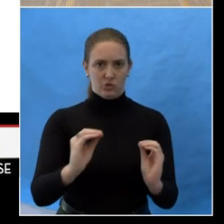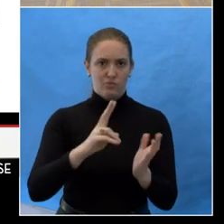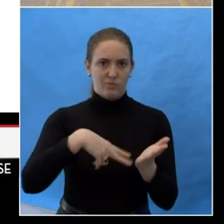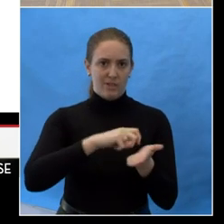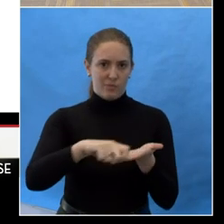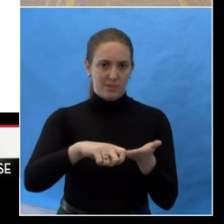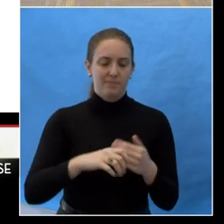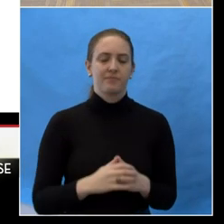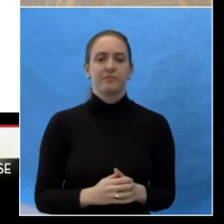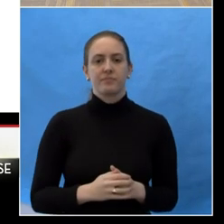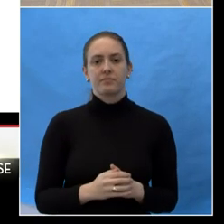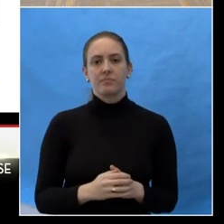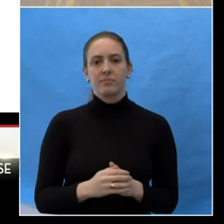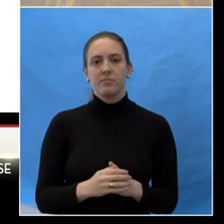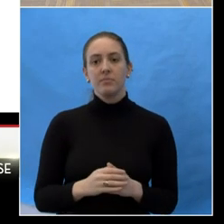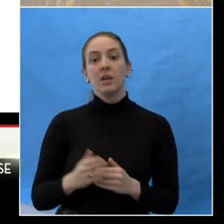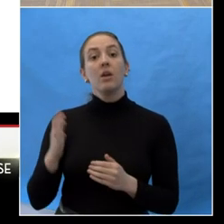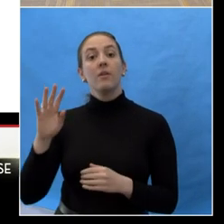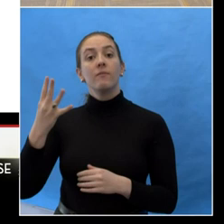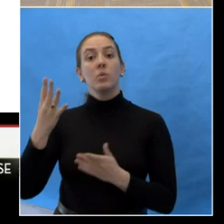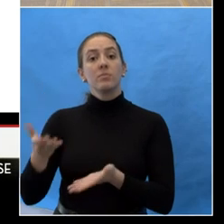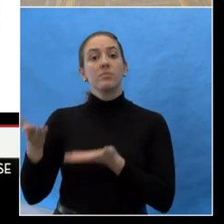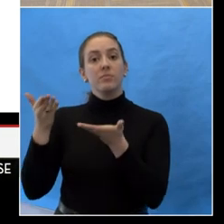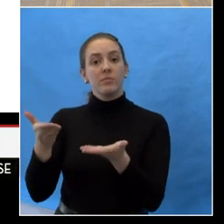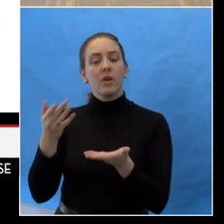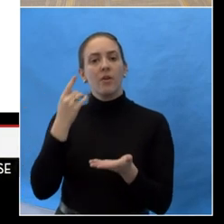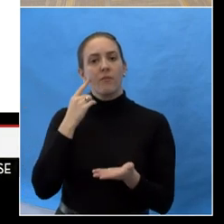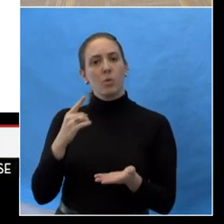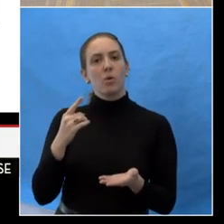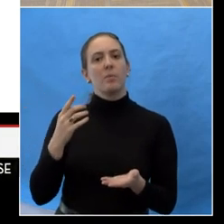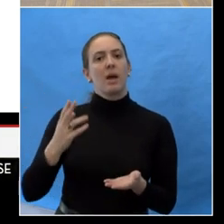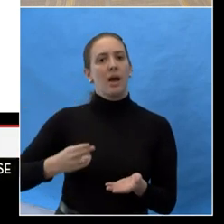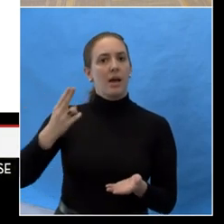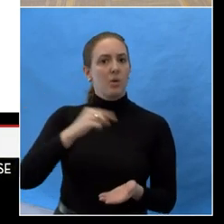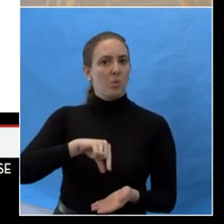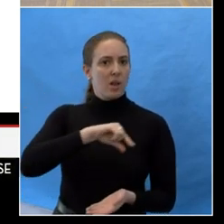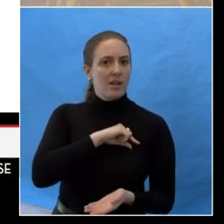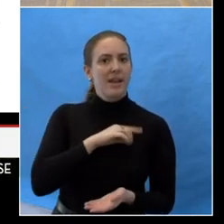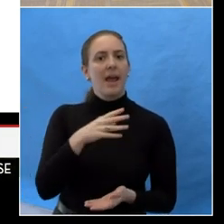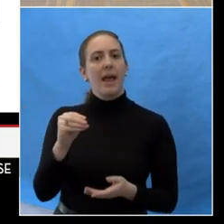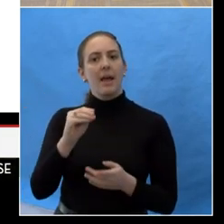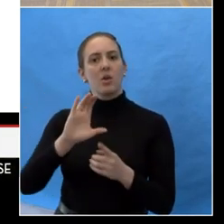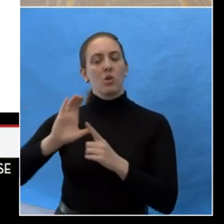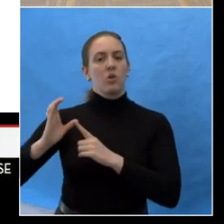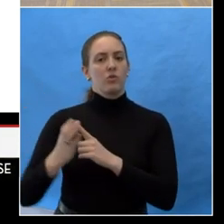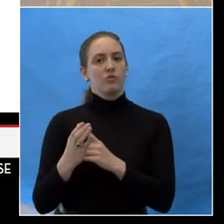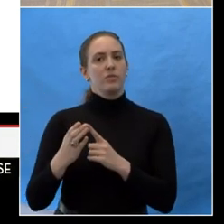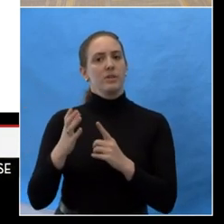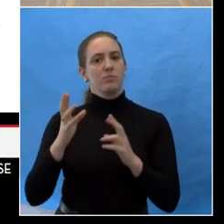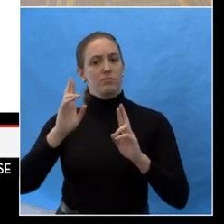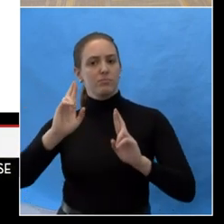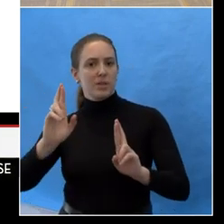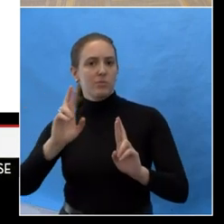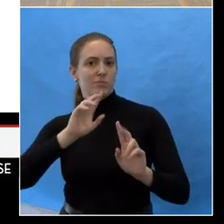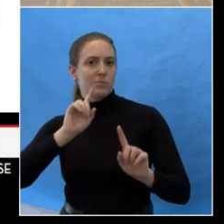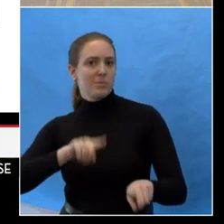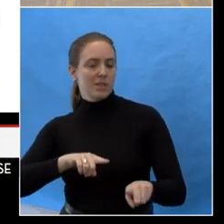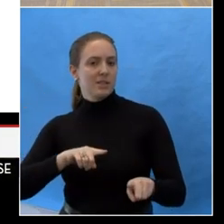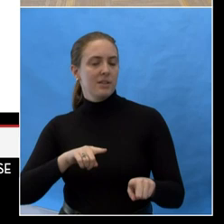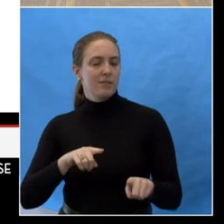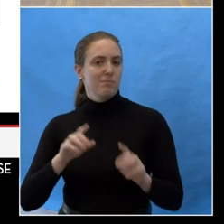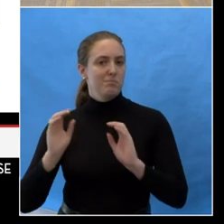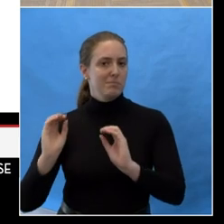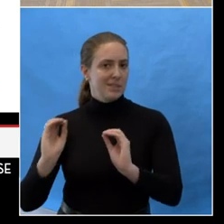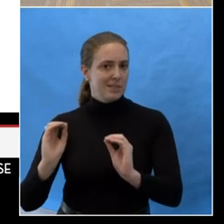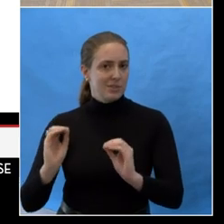recommendation addresses high-quality and culturally responsive literacy curricula rooted in the science of reading. On this topic, the task force